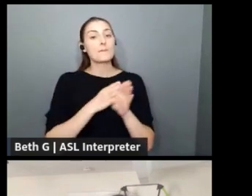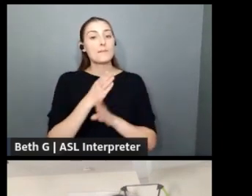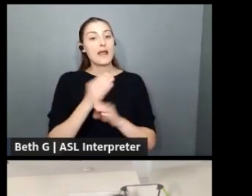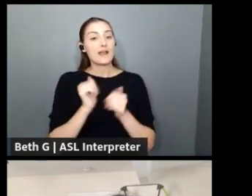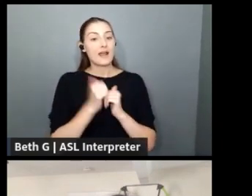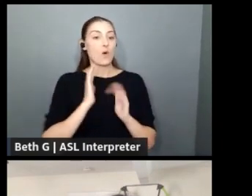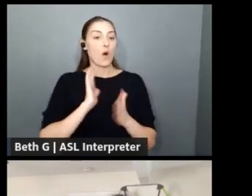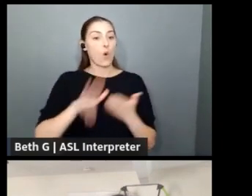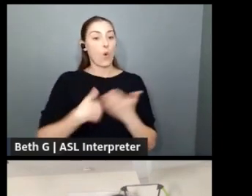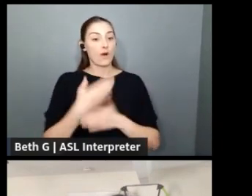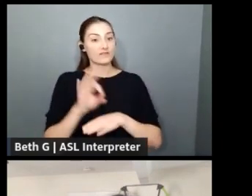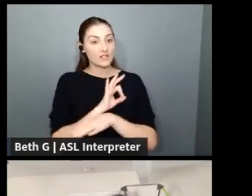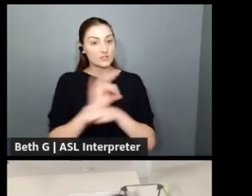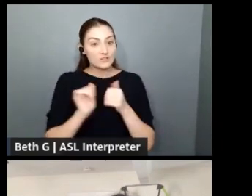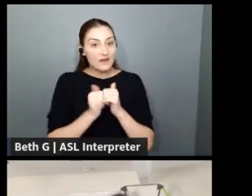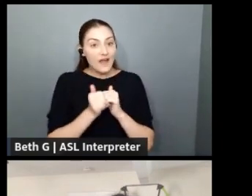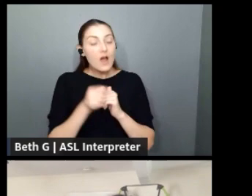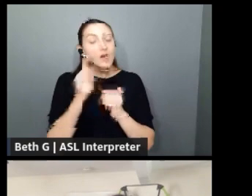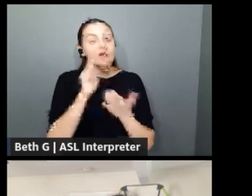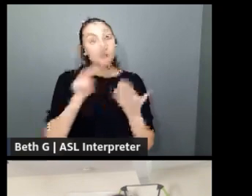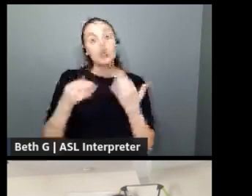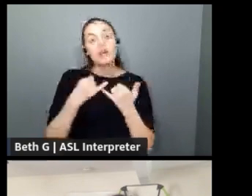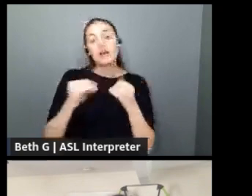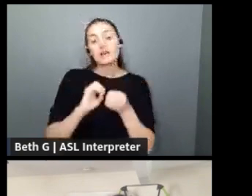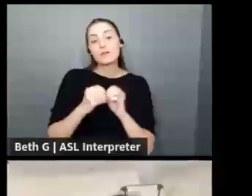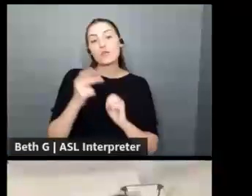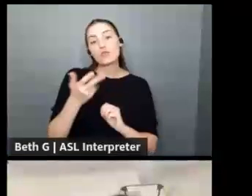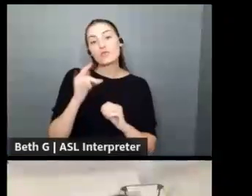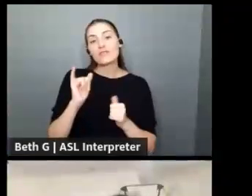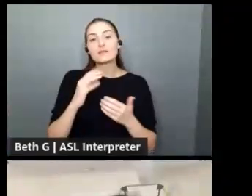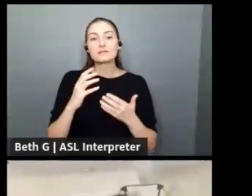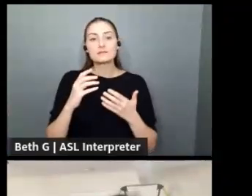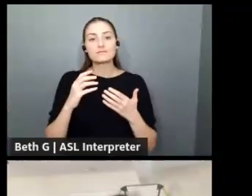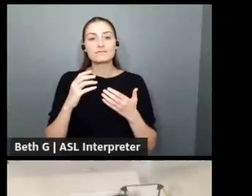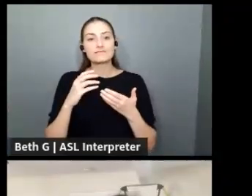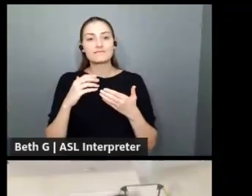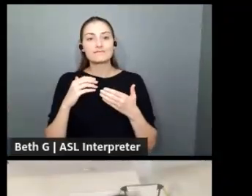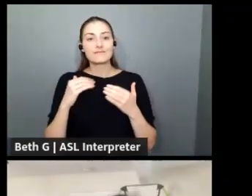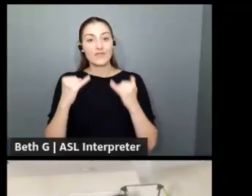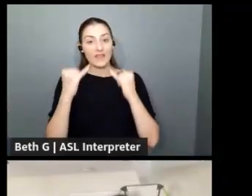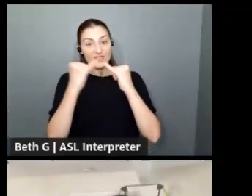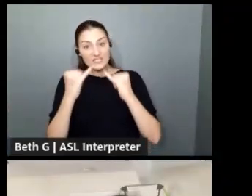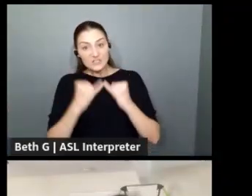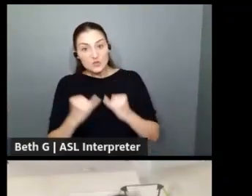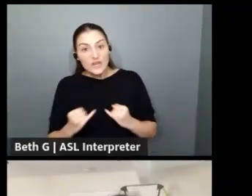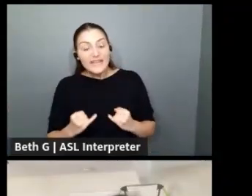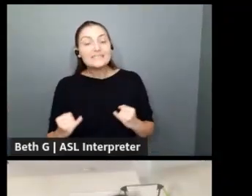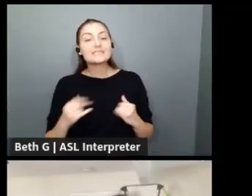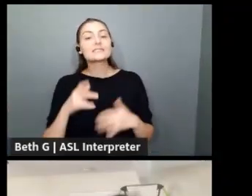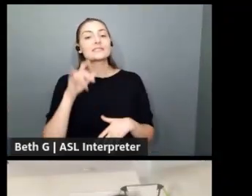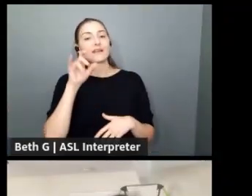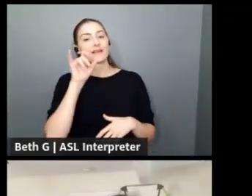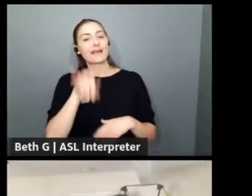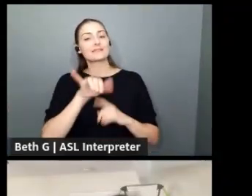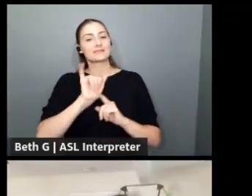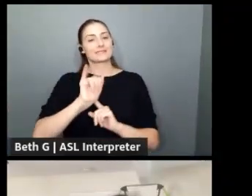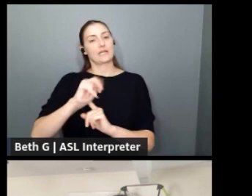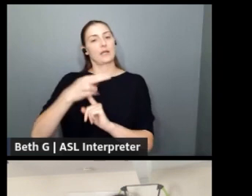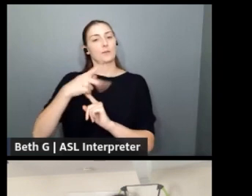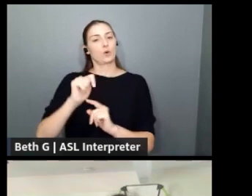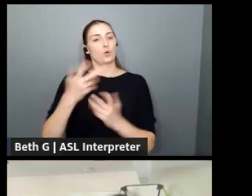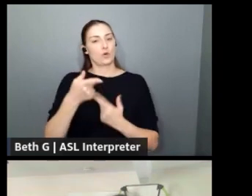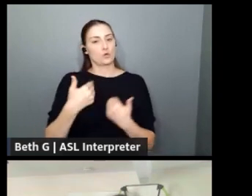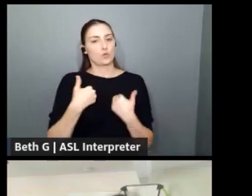that if we look at line number 3, which is the collection or the list of strings, is basically the input that you have, right? Where you are defining,